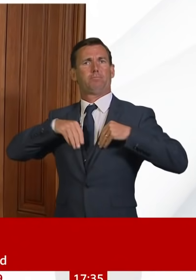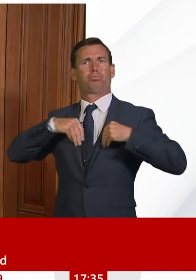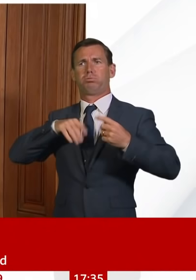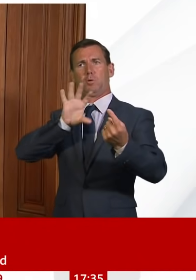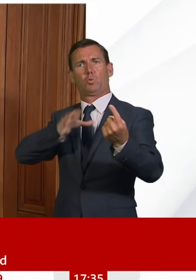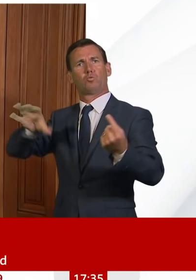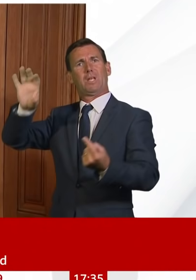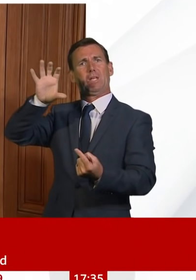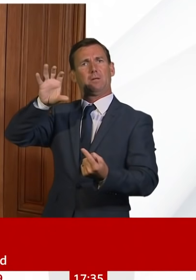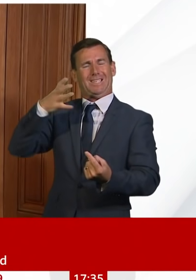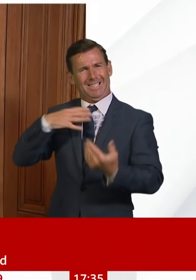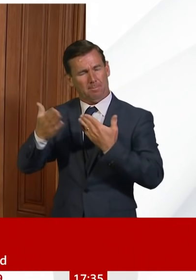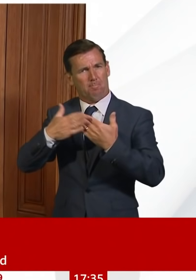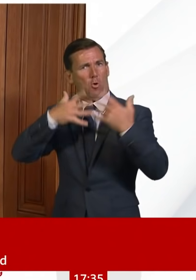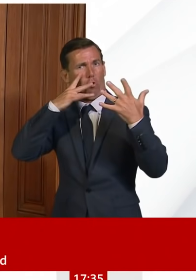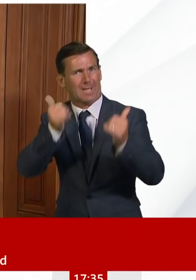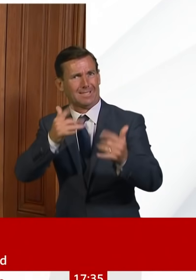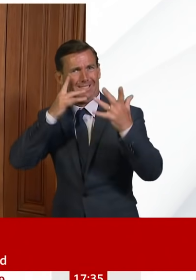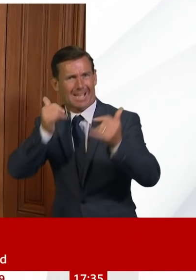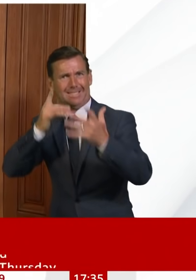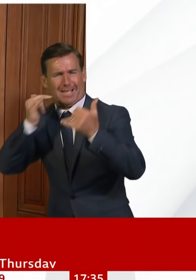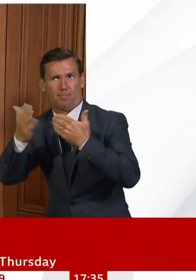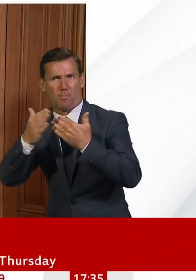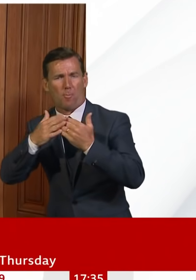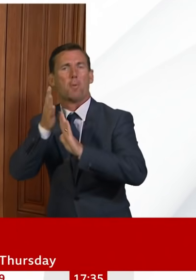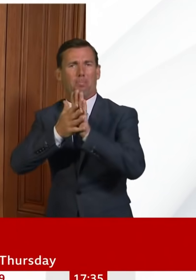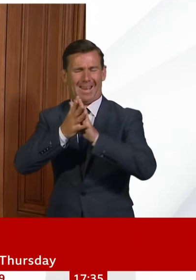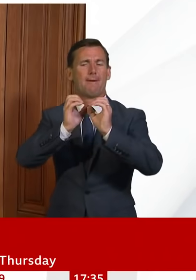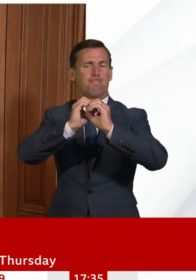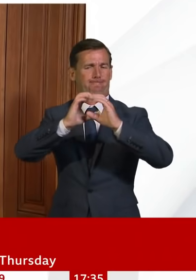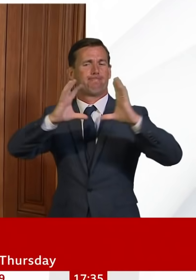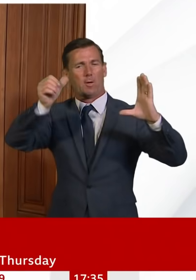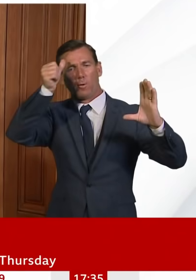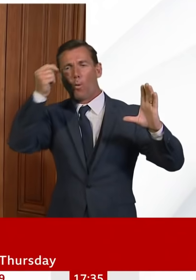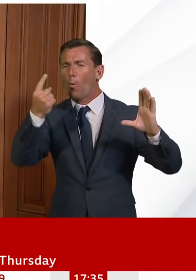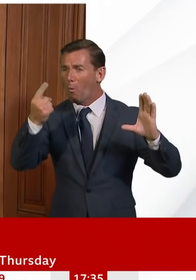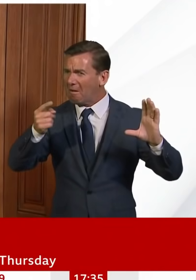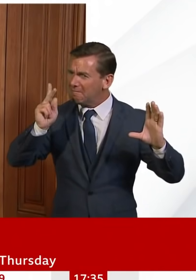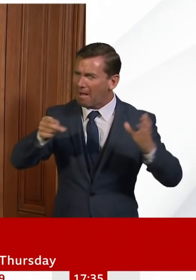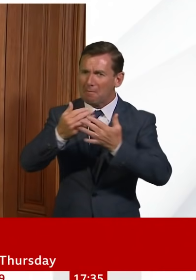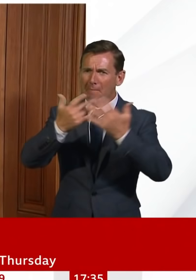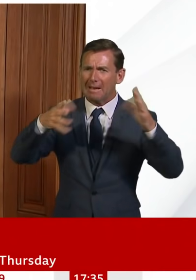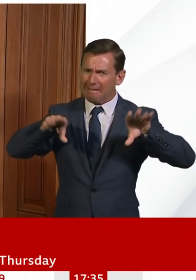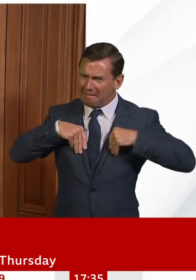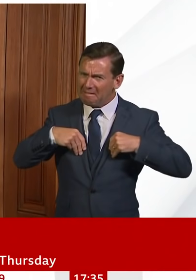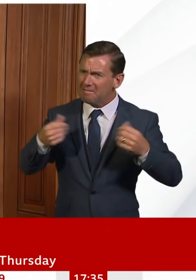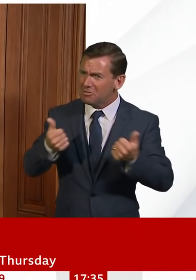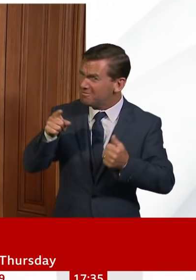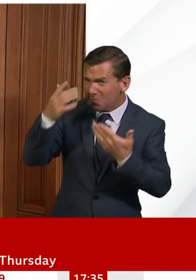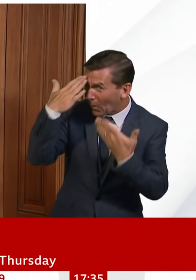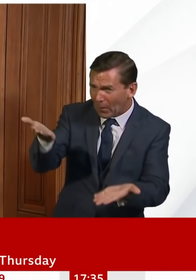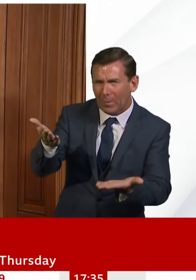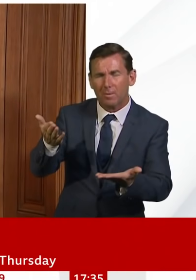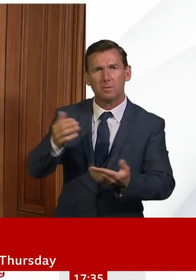give us more of this sort of information. But it's already obvious from the early studies that in areas, particular settings where social